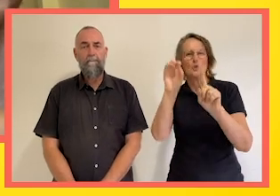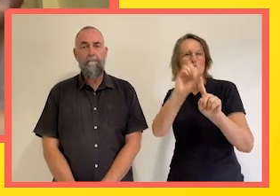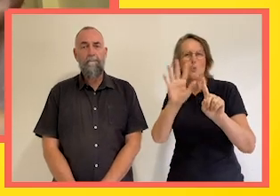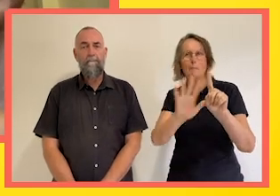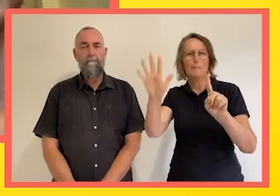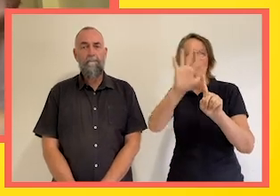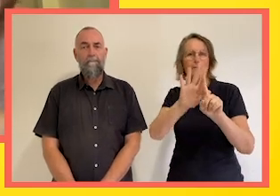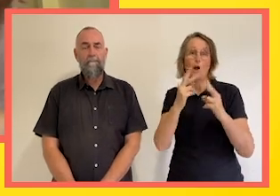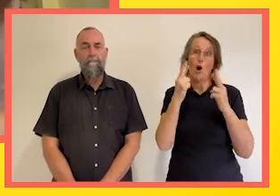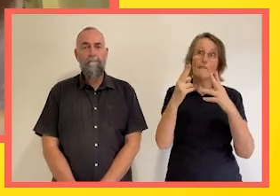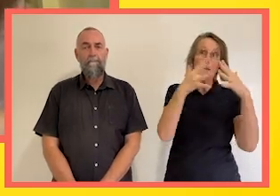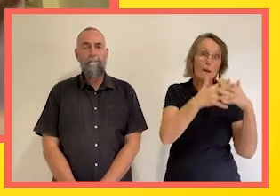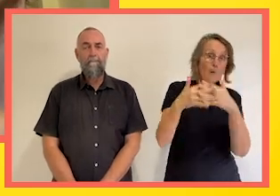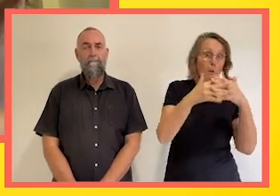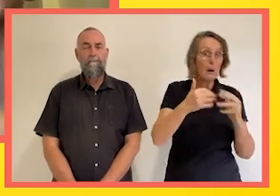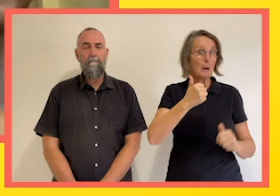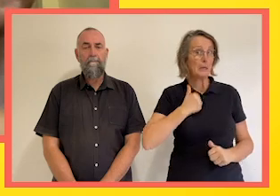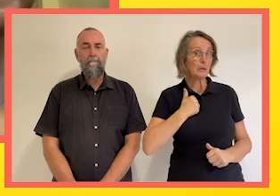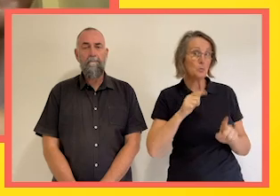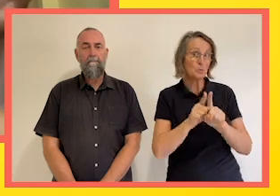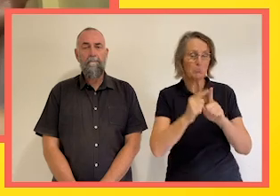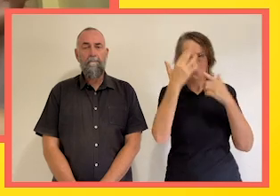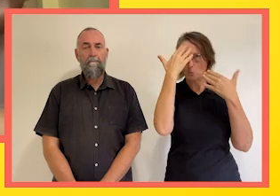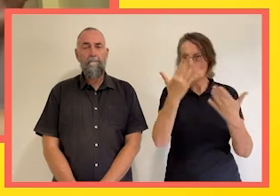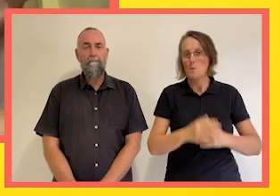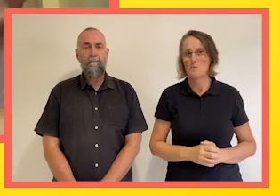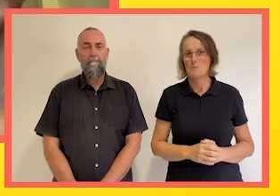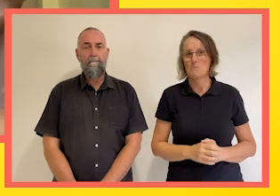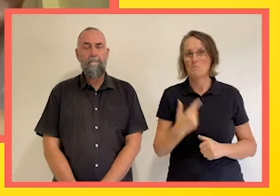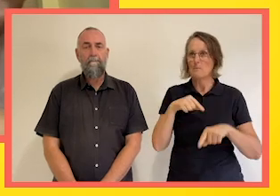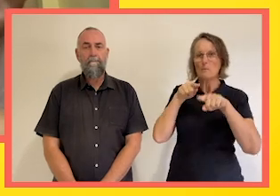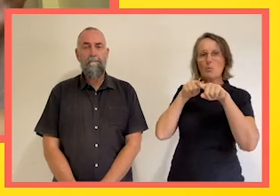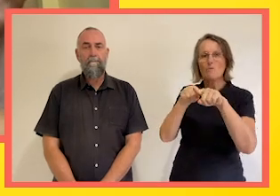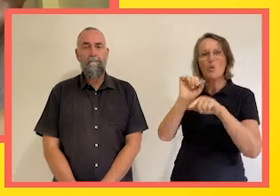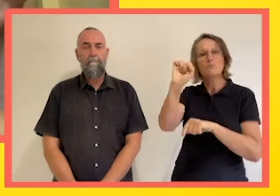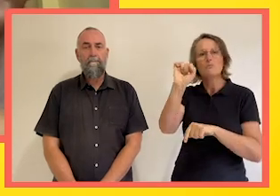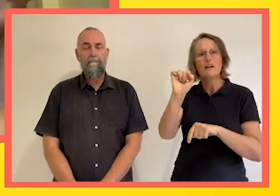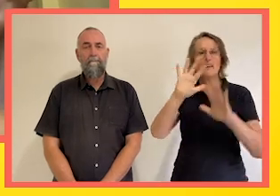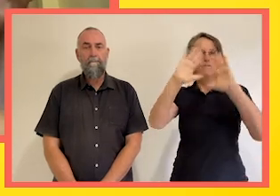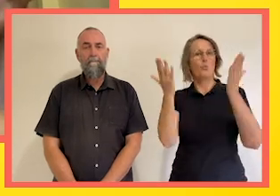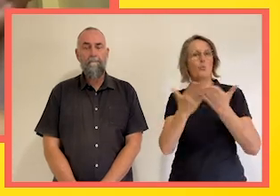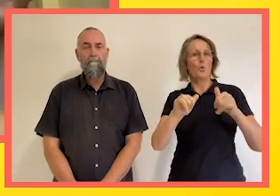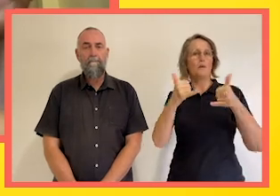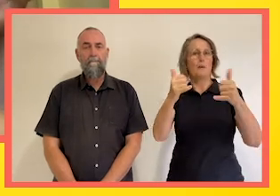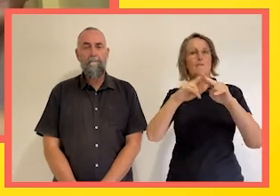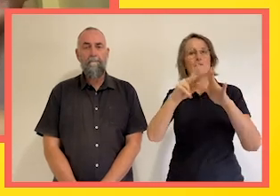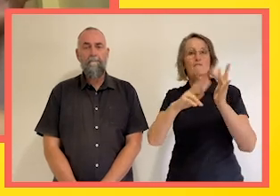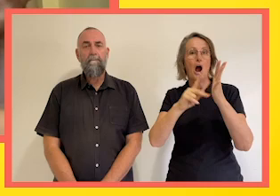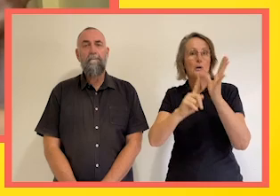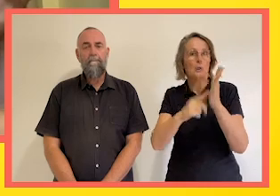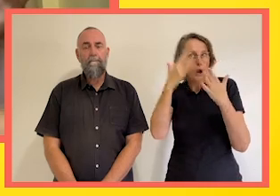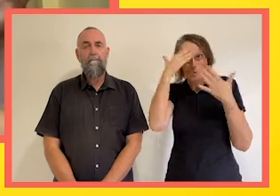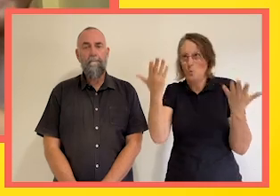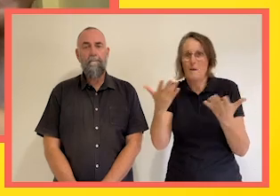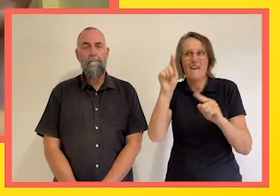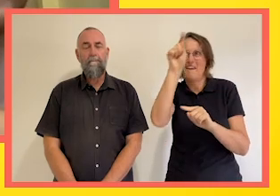throughout Europe, and hopefully in America or Canada as well. But follow them, and then there'll be World Cup finals at the end,